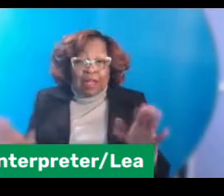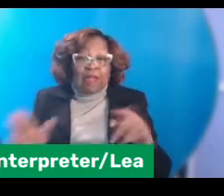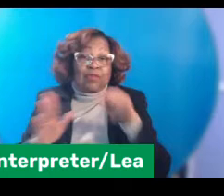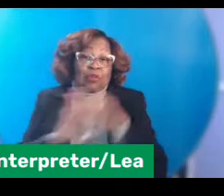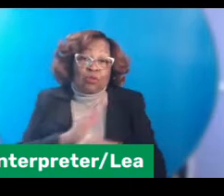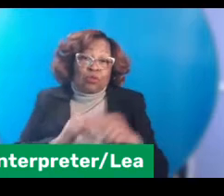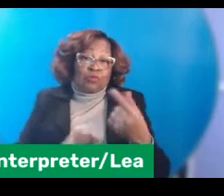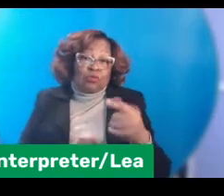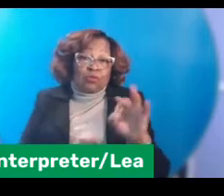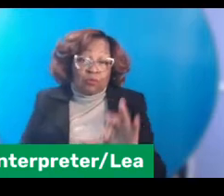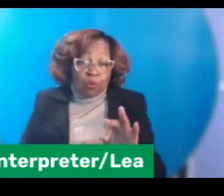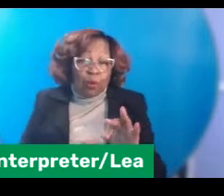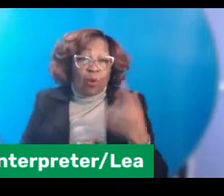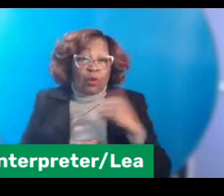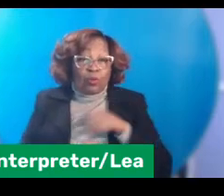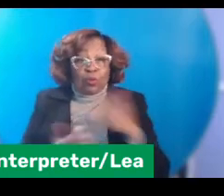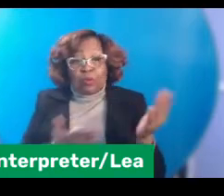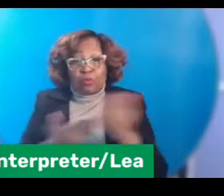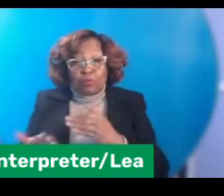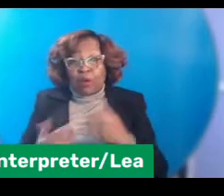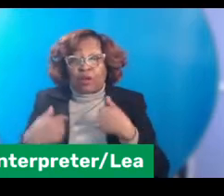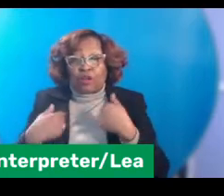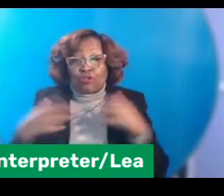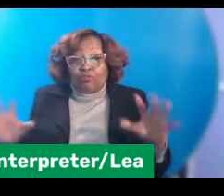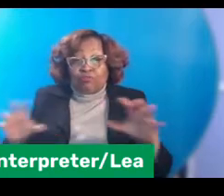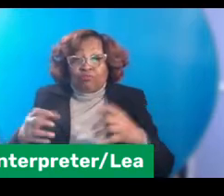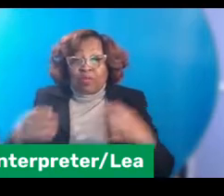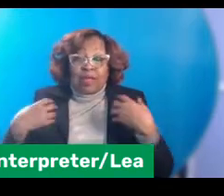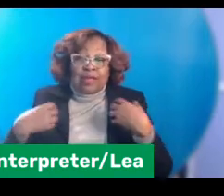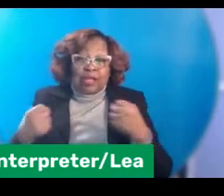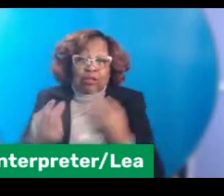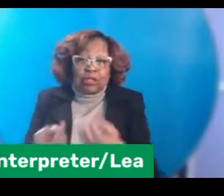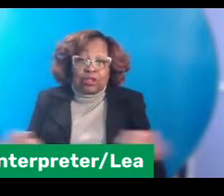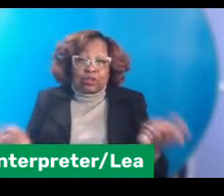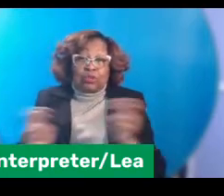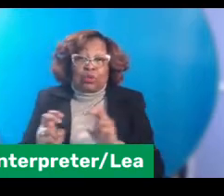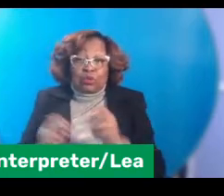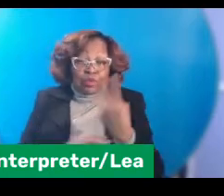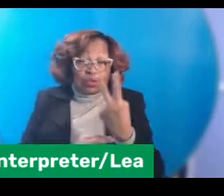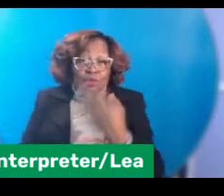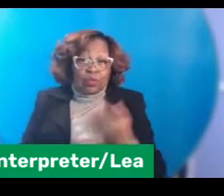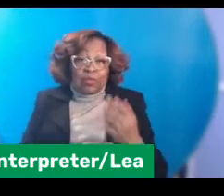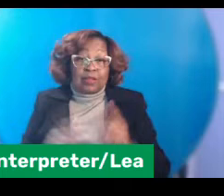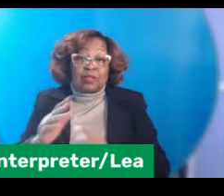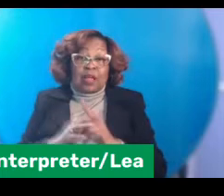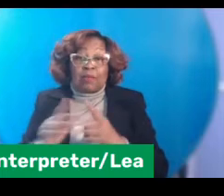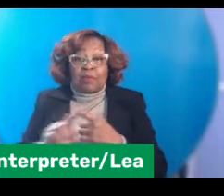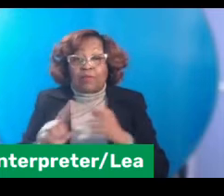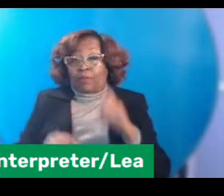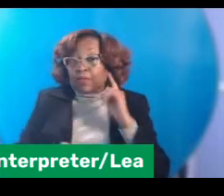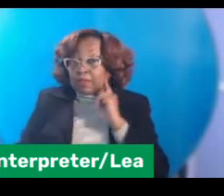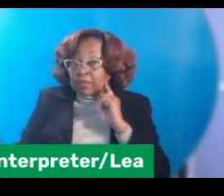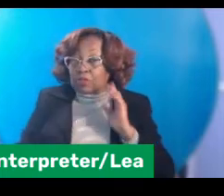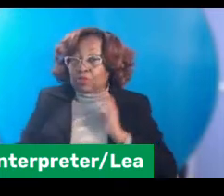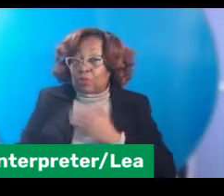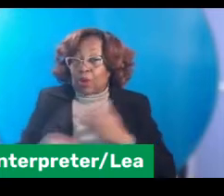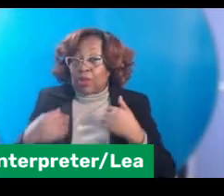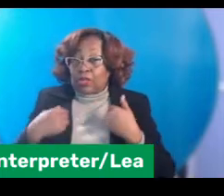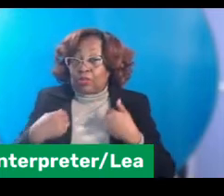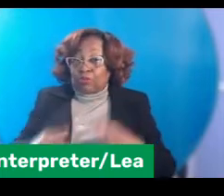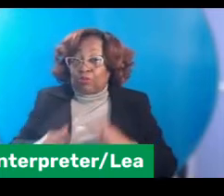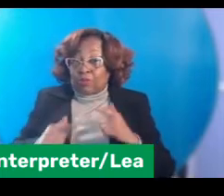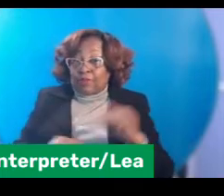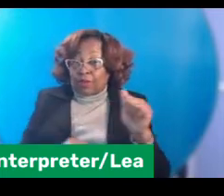George Floyd. We brought our youth together in healing circles, and two things came up from listening to our youth who live in